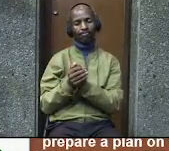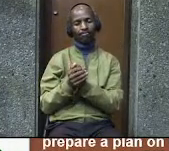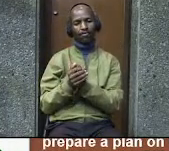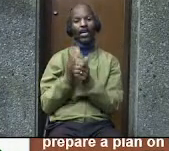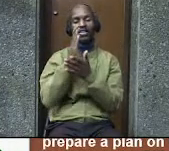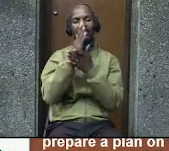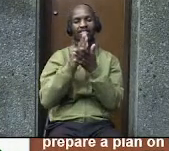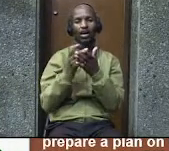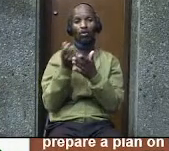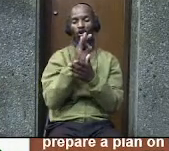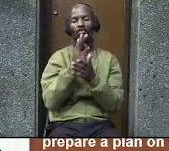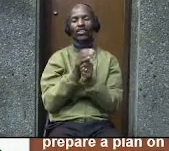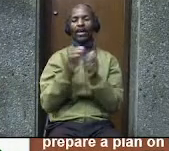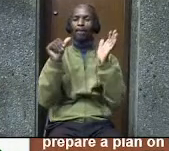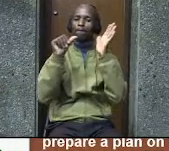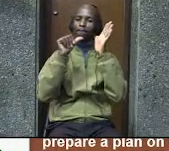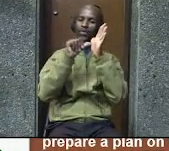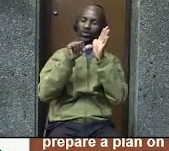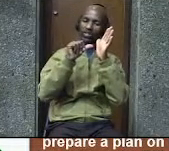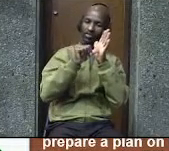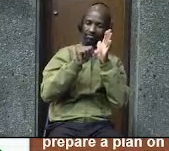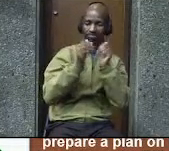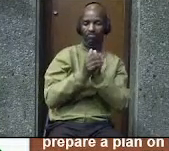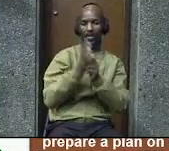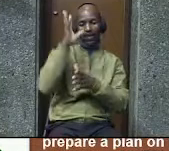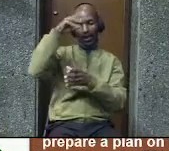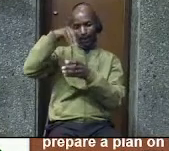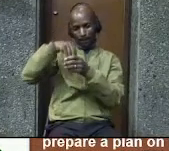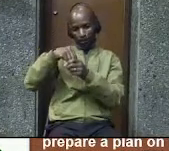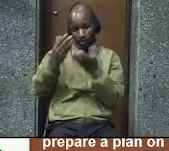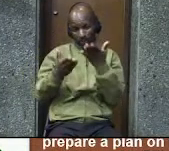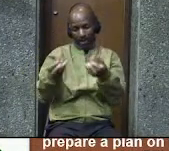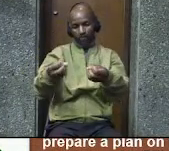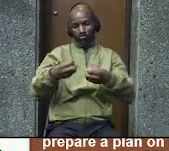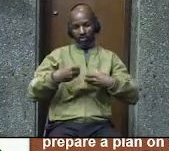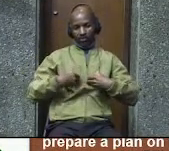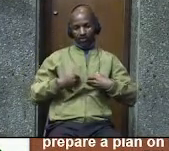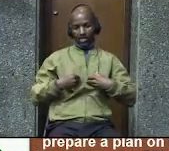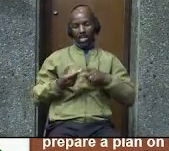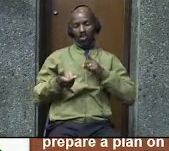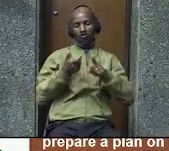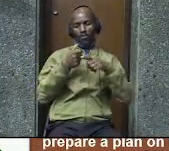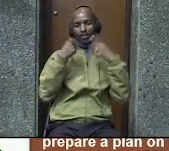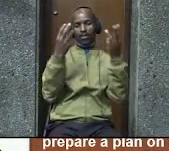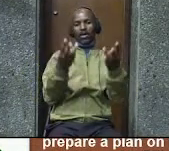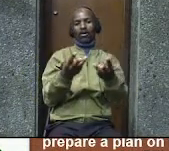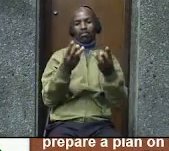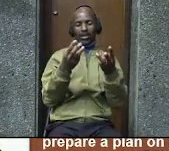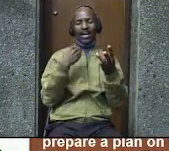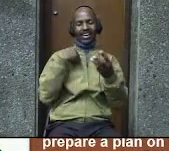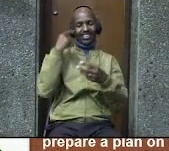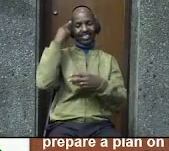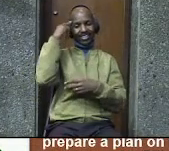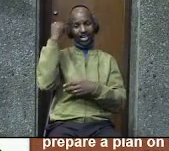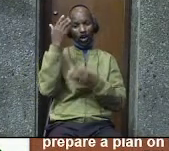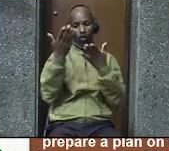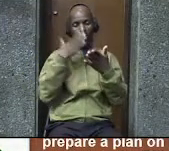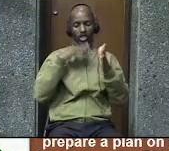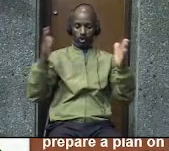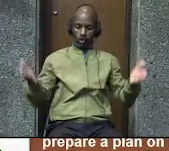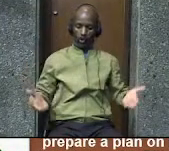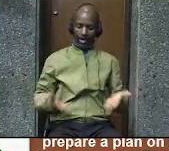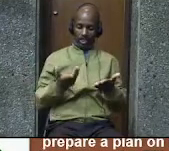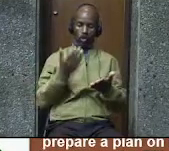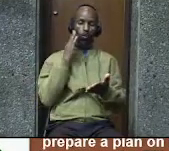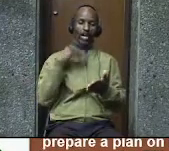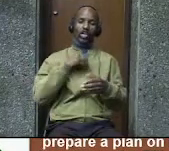some of the relevant inputs that it may have received from stakeholders. So I think I want to urge you that when you